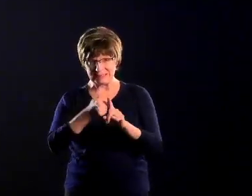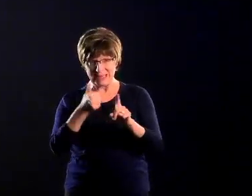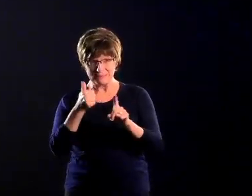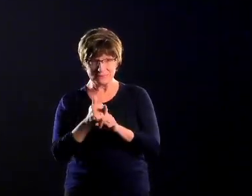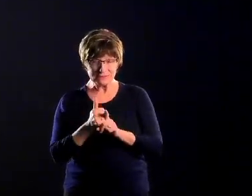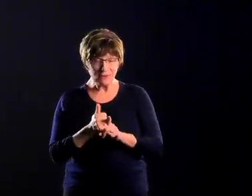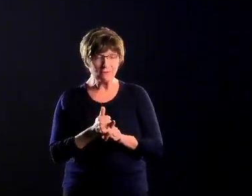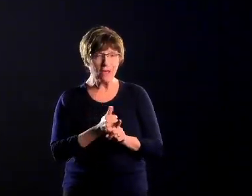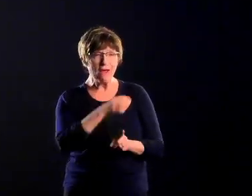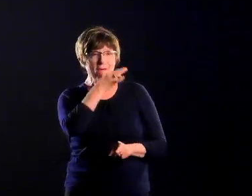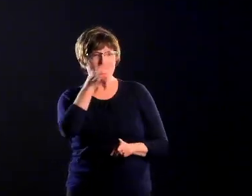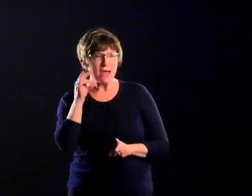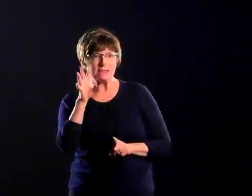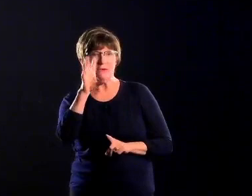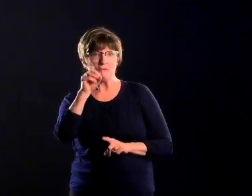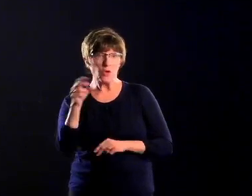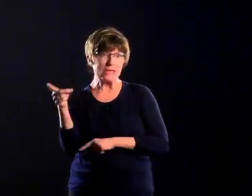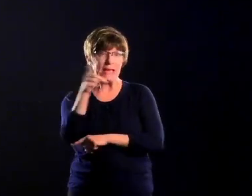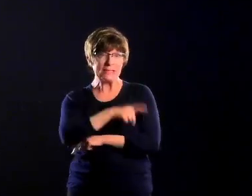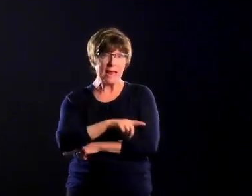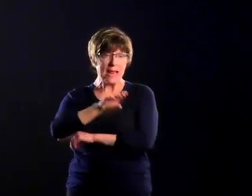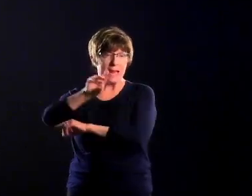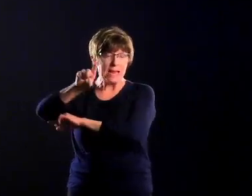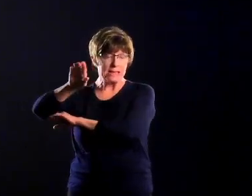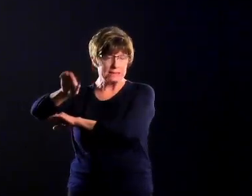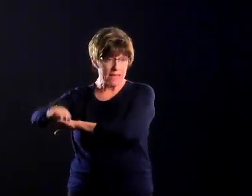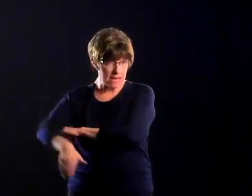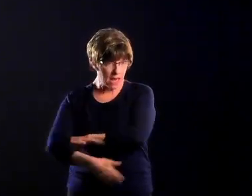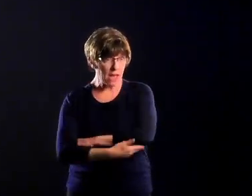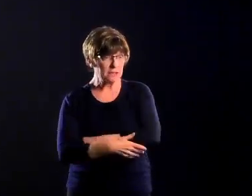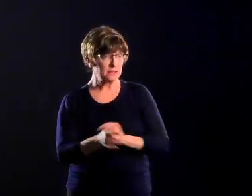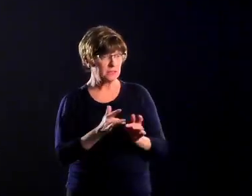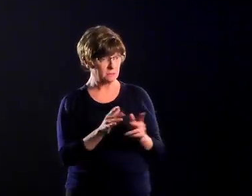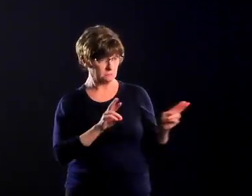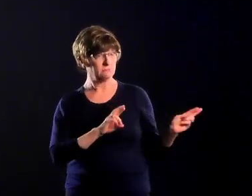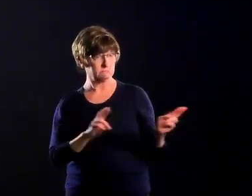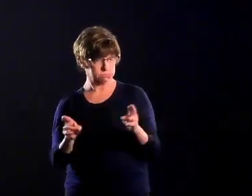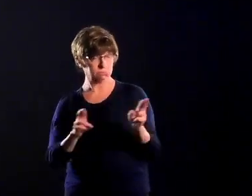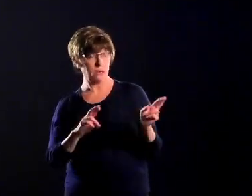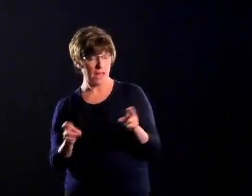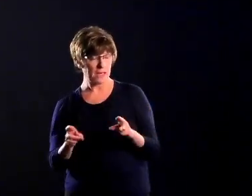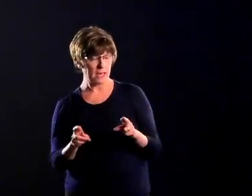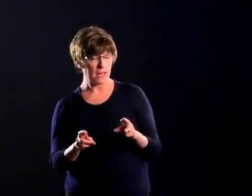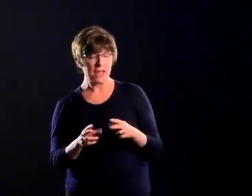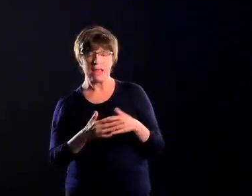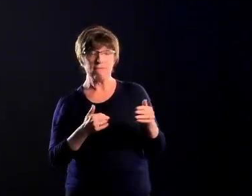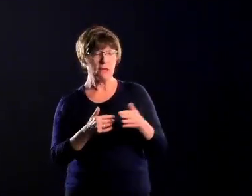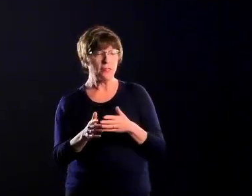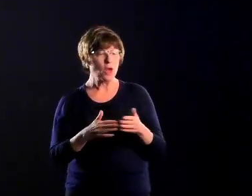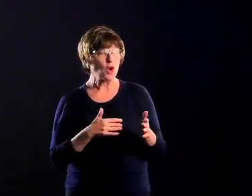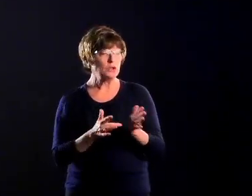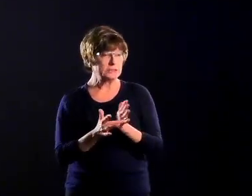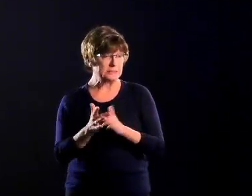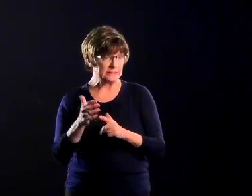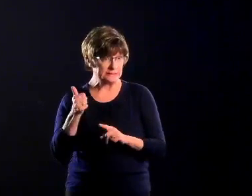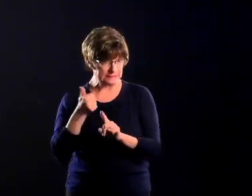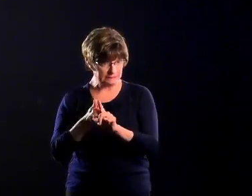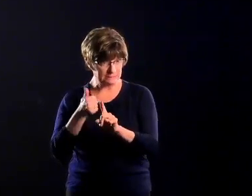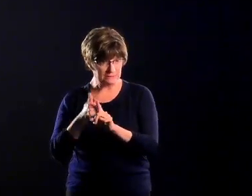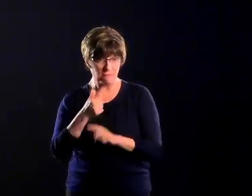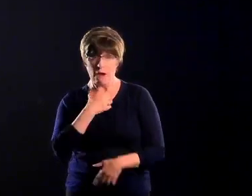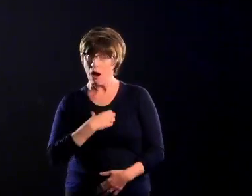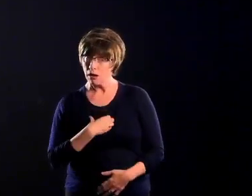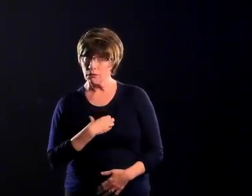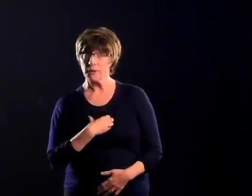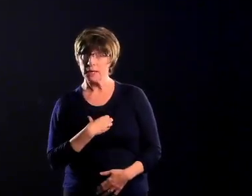spiritually attuned. He was ready for what was coming his way. And even though he was hungry,